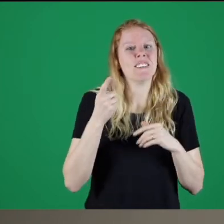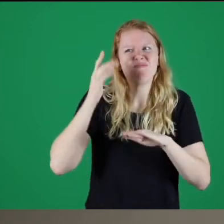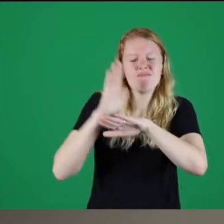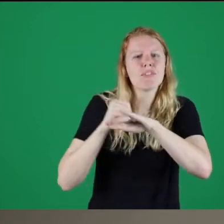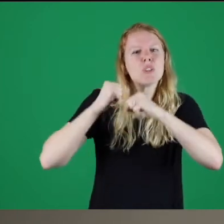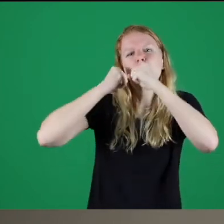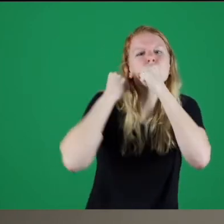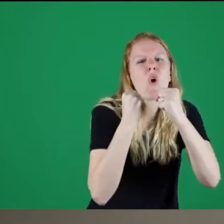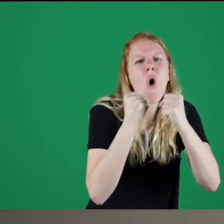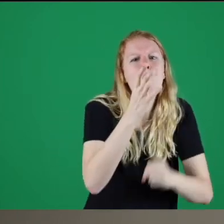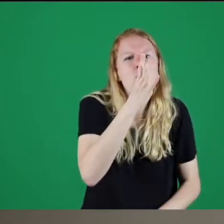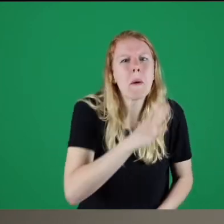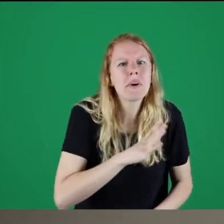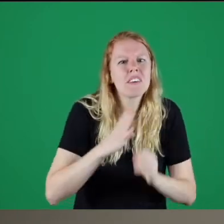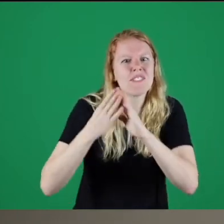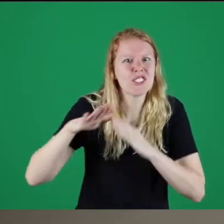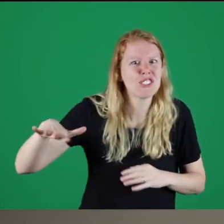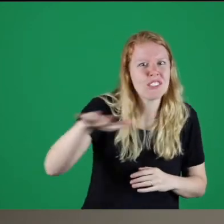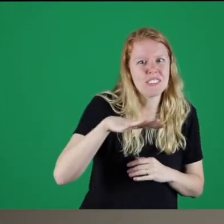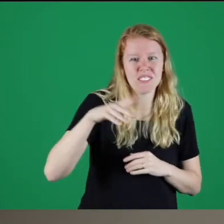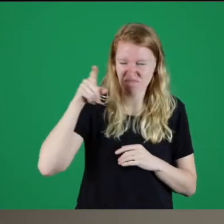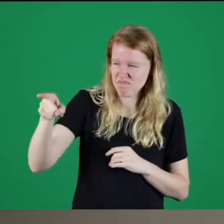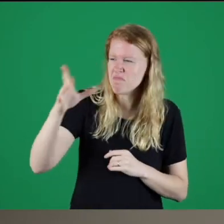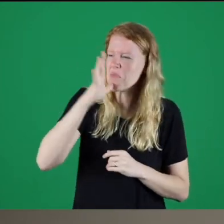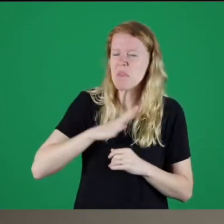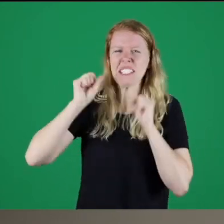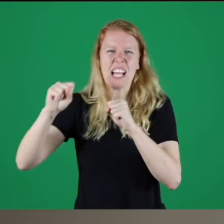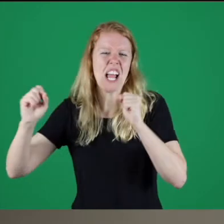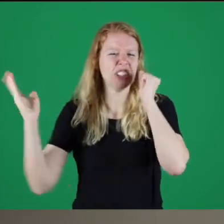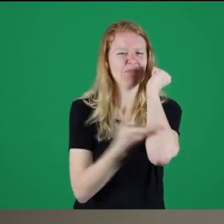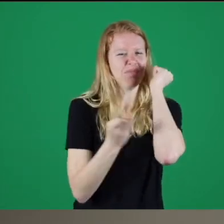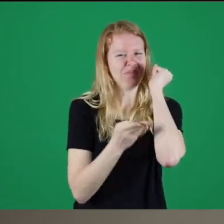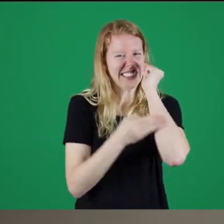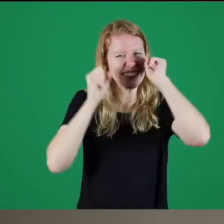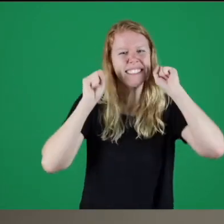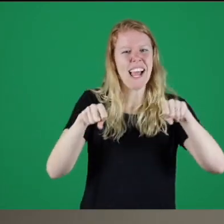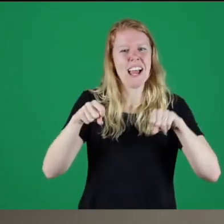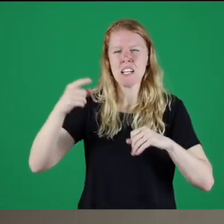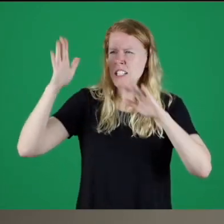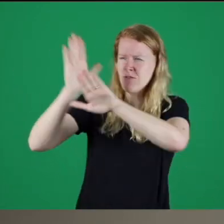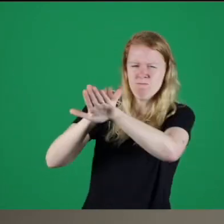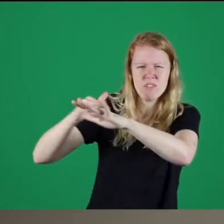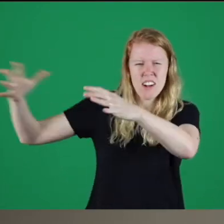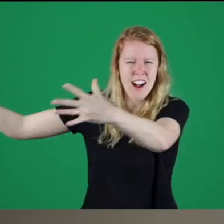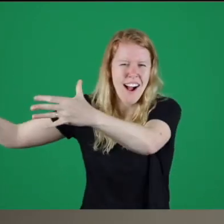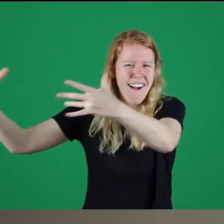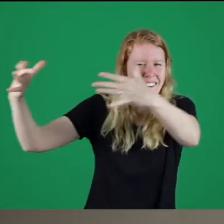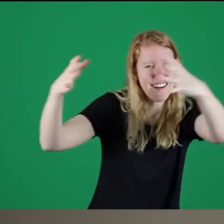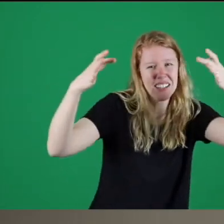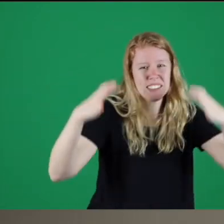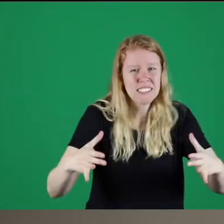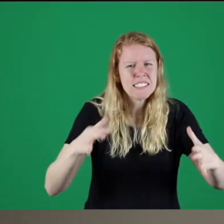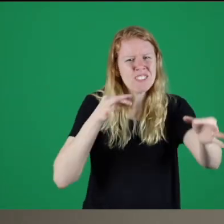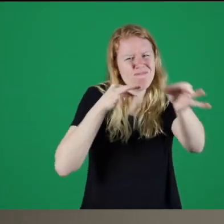I will call on the strong women of the village, and they will chop down the tree, and I know they will do it. He called all of the strong women of the village